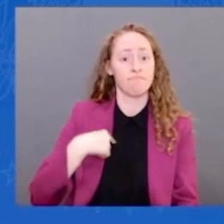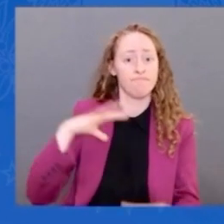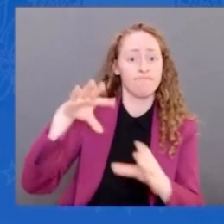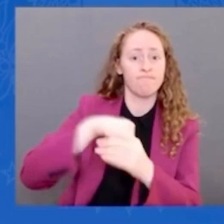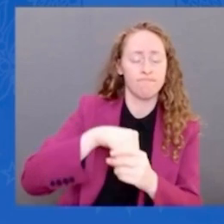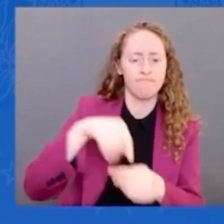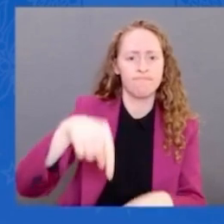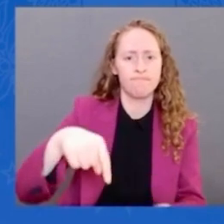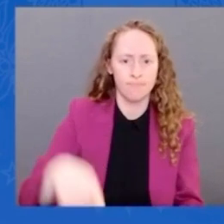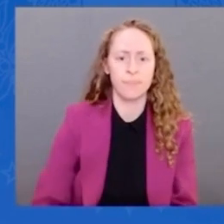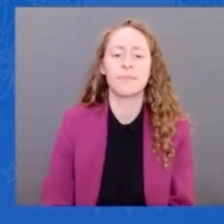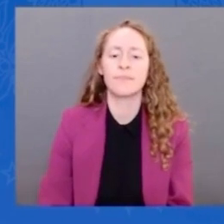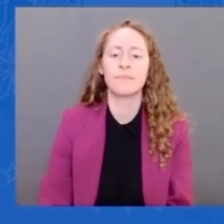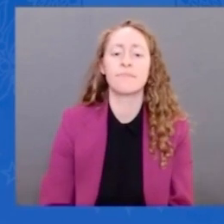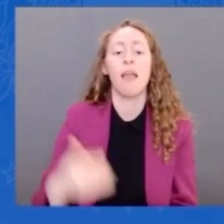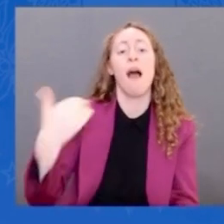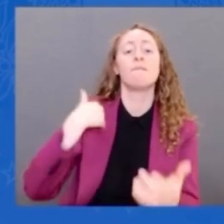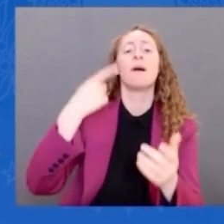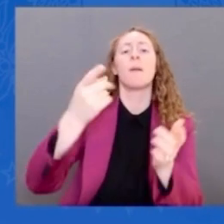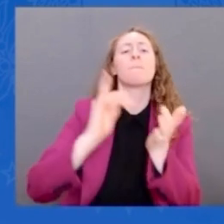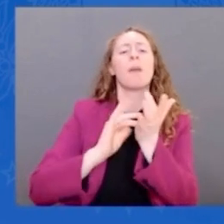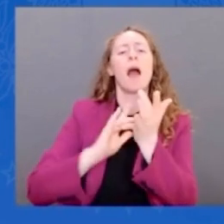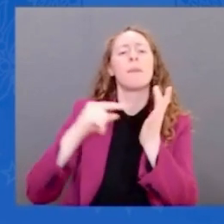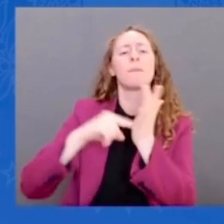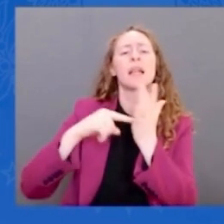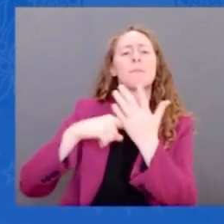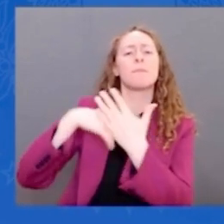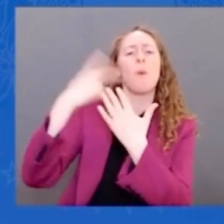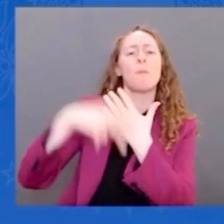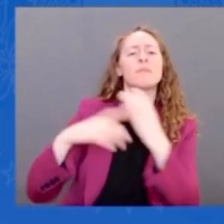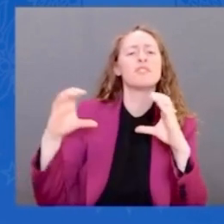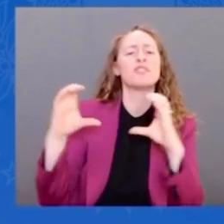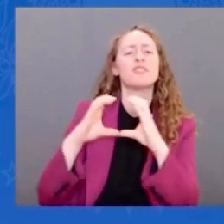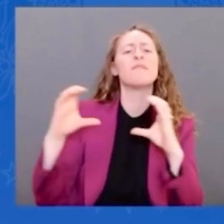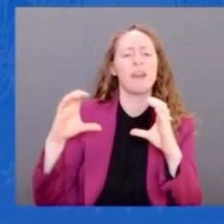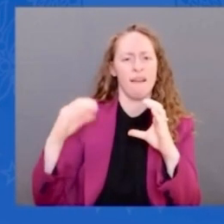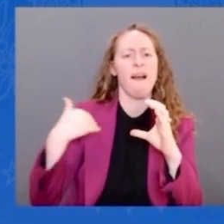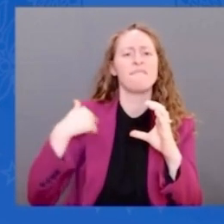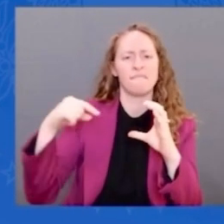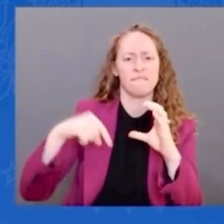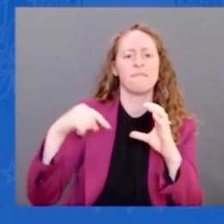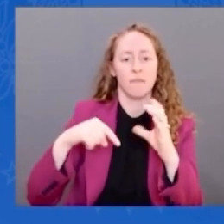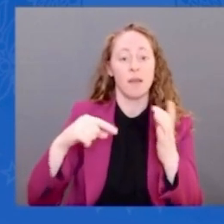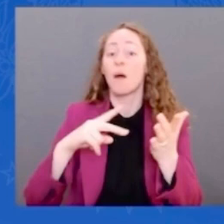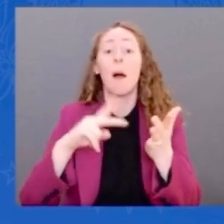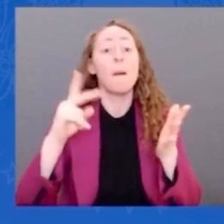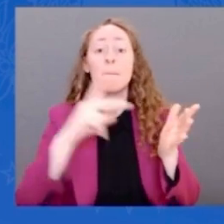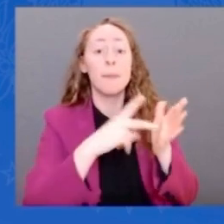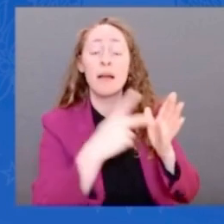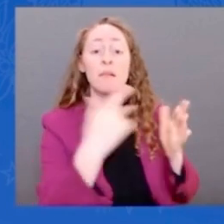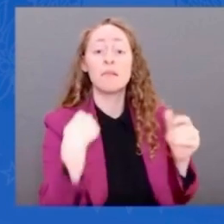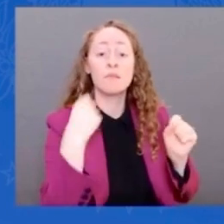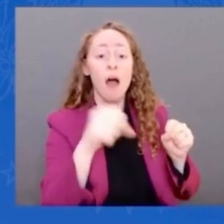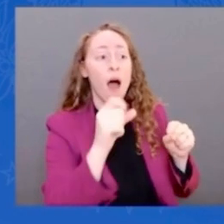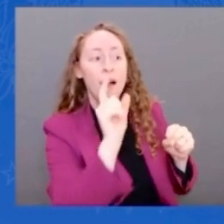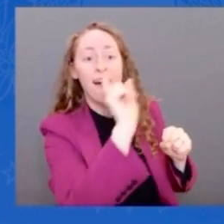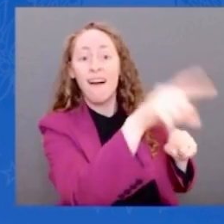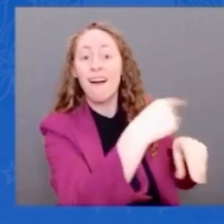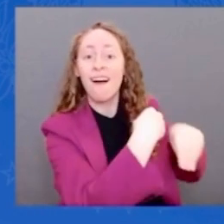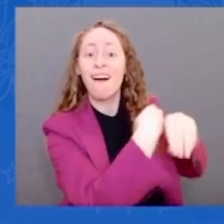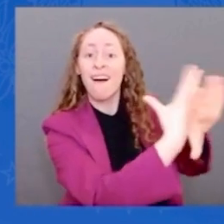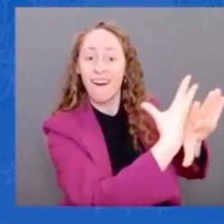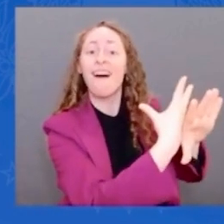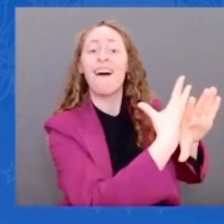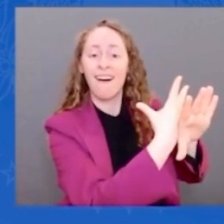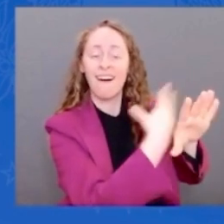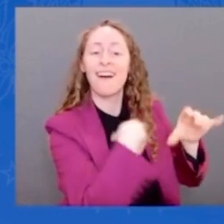college. And now that I can attend my classes virtually, knowing that my connection is fast